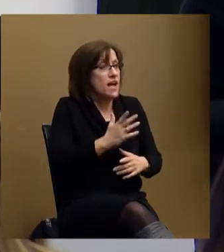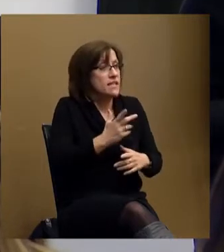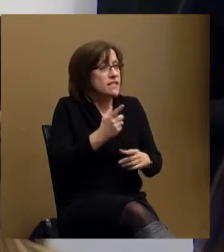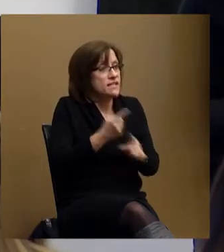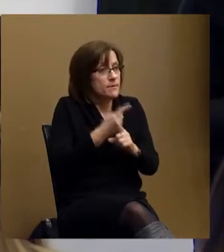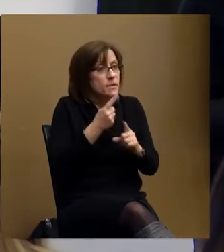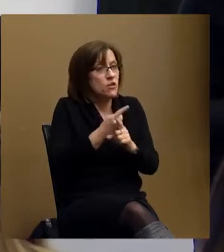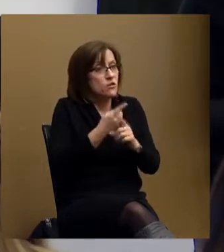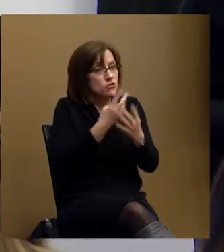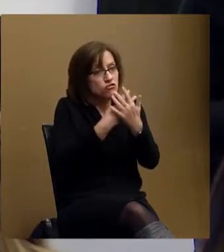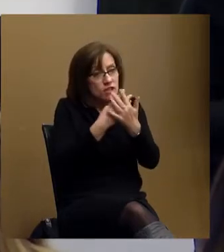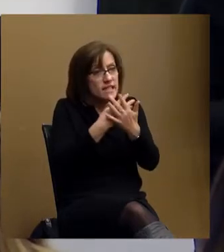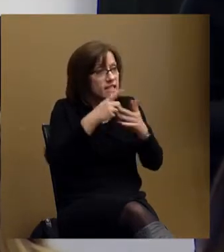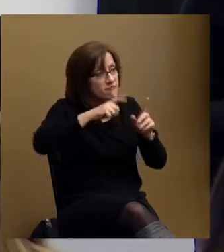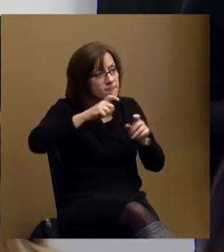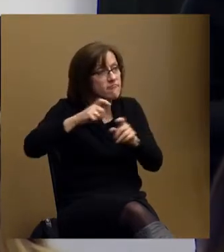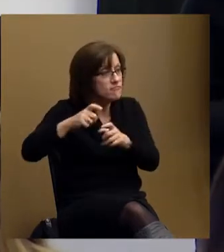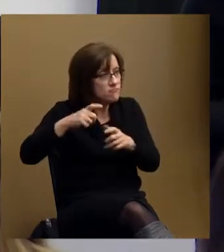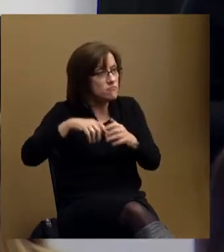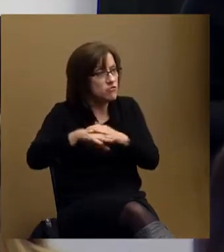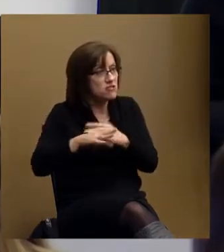to get into the district, but.